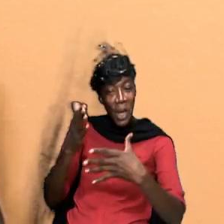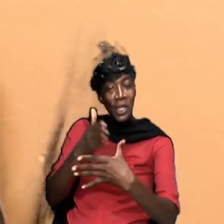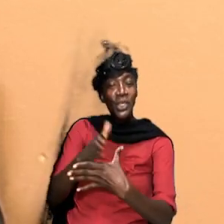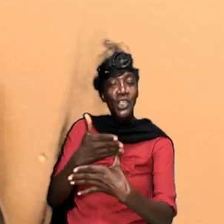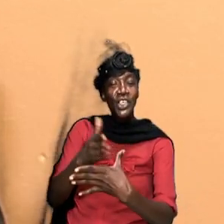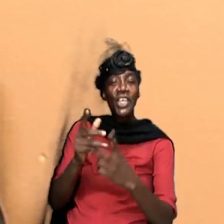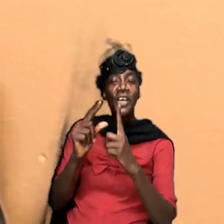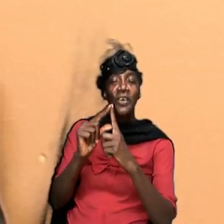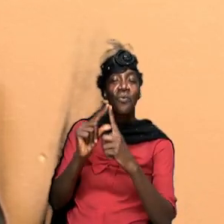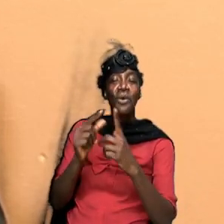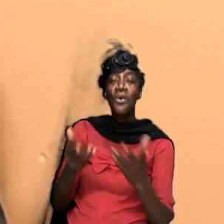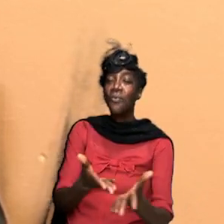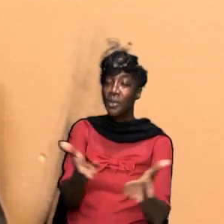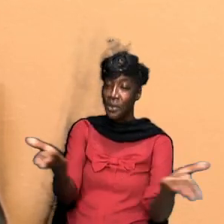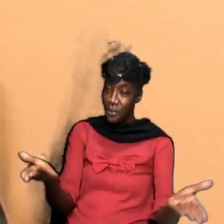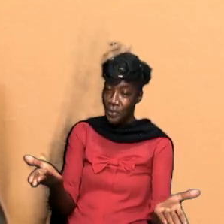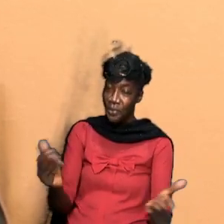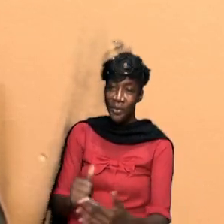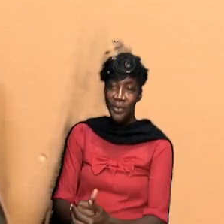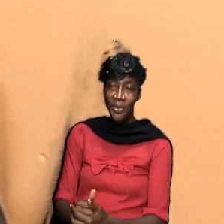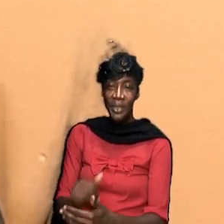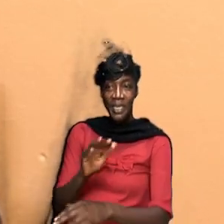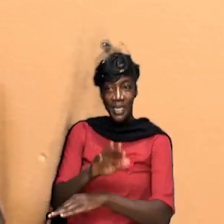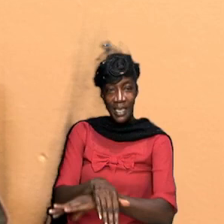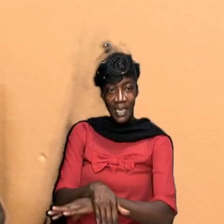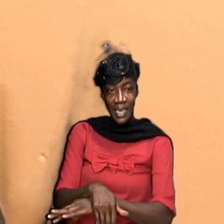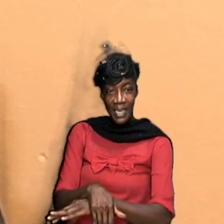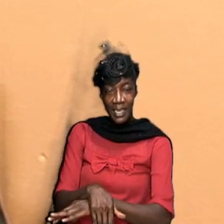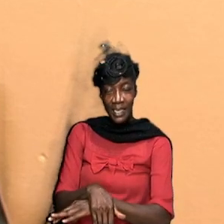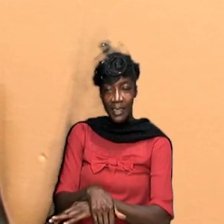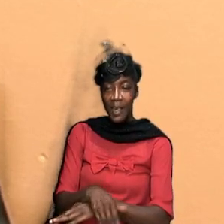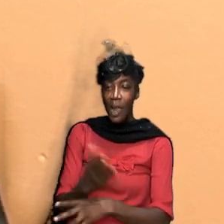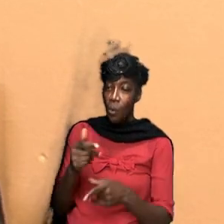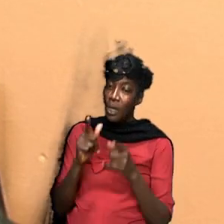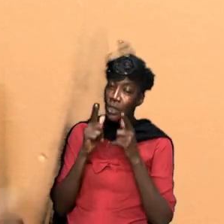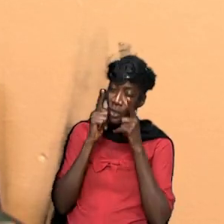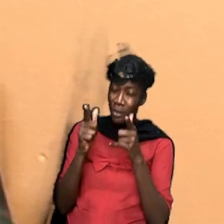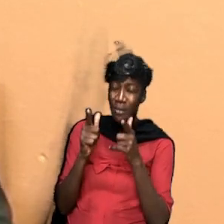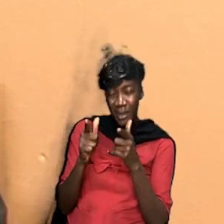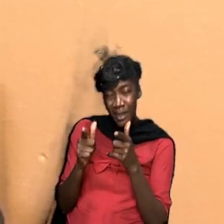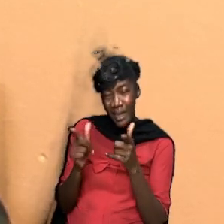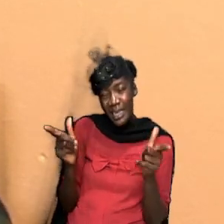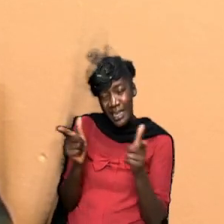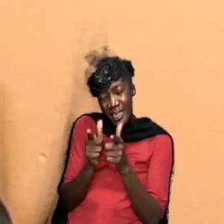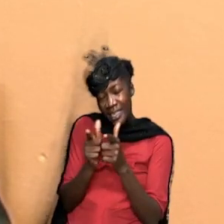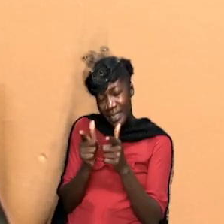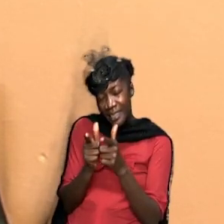a word with us. Tonight, I would like to look on a simple topic.